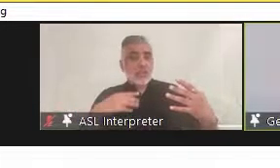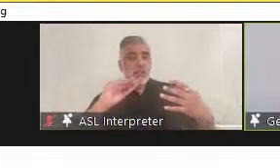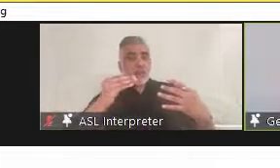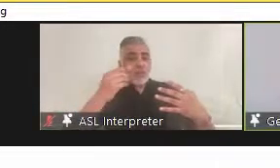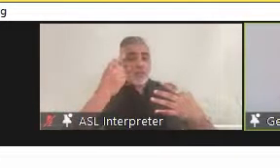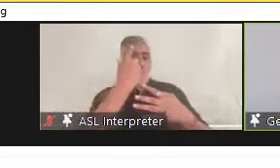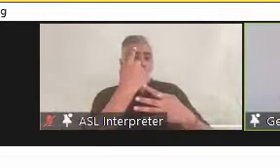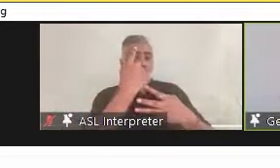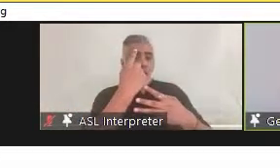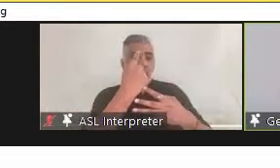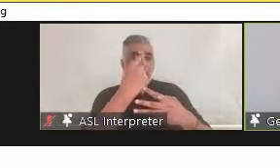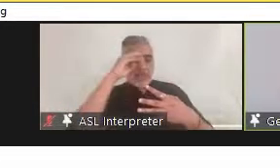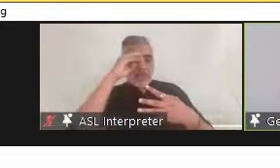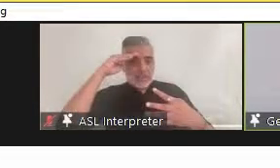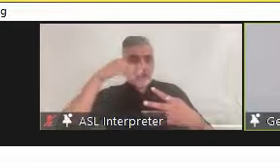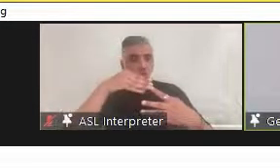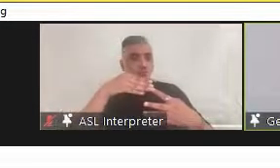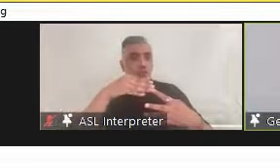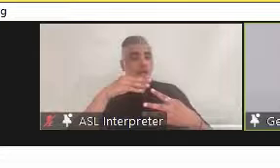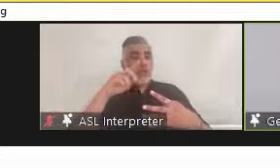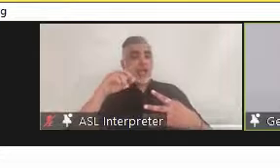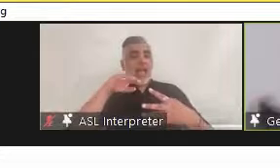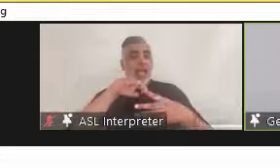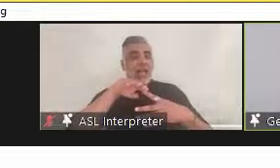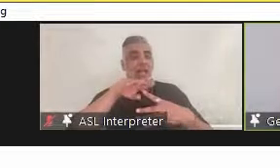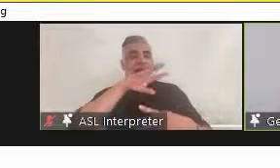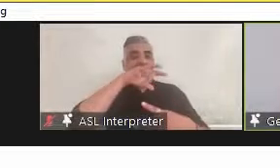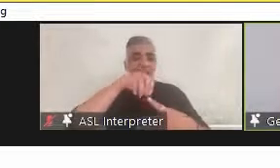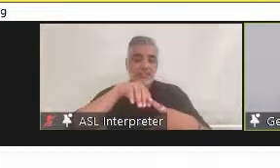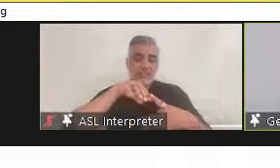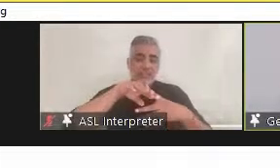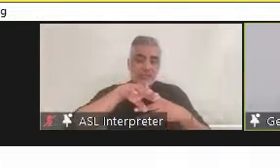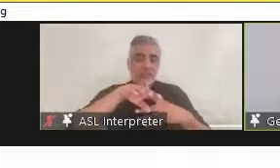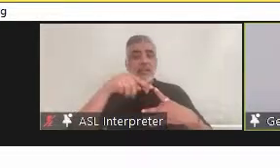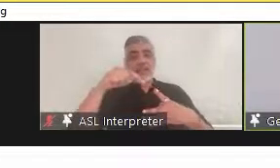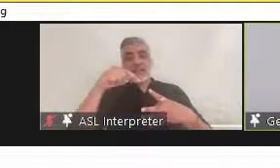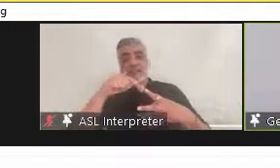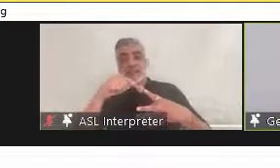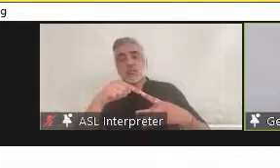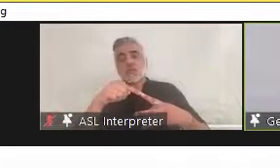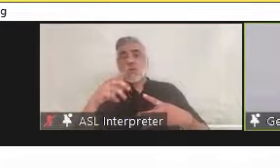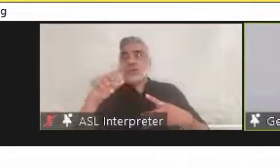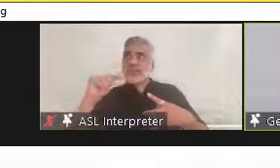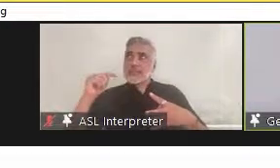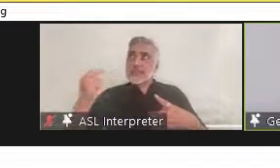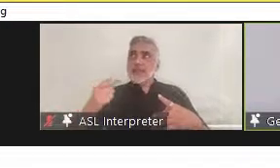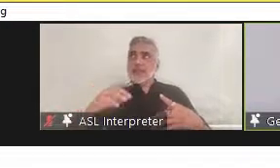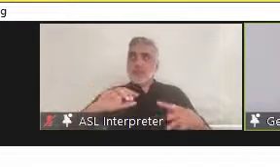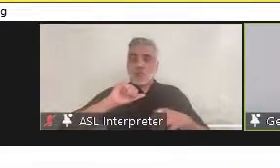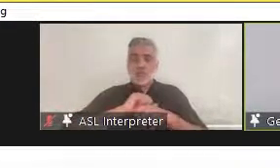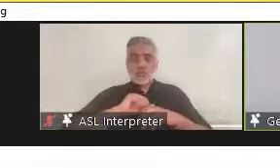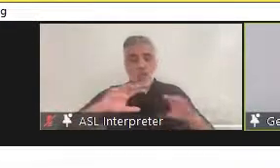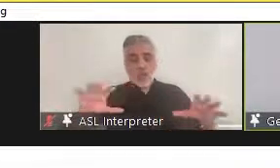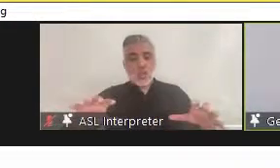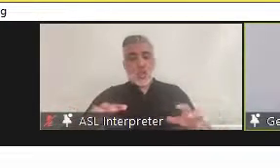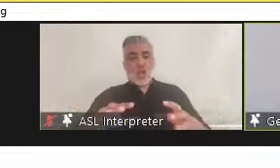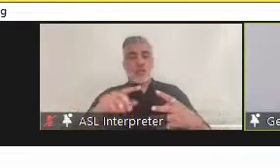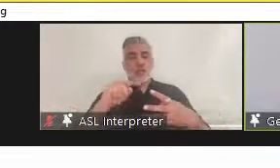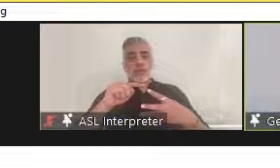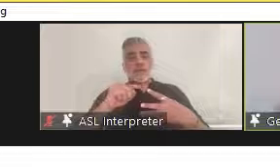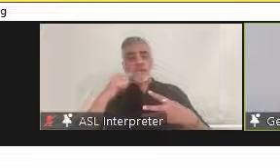is focused on digital access and inclusion, and this is where the team has done a lot of work in terms